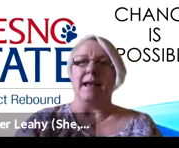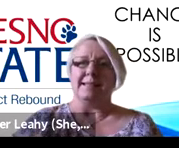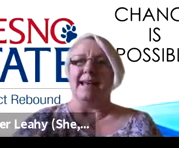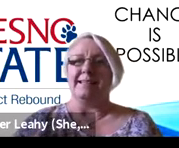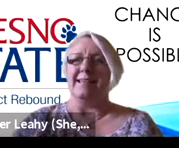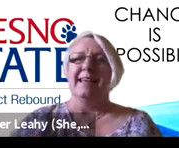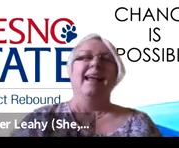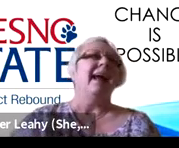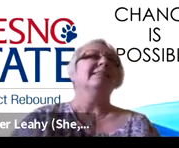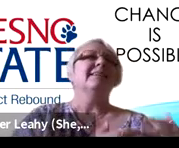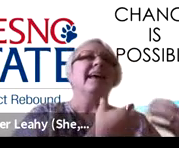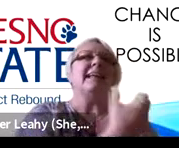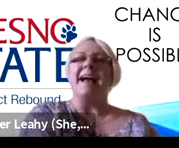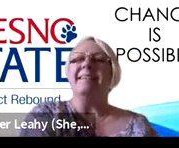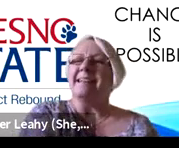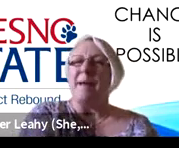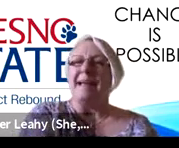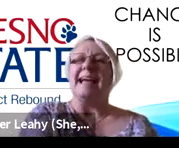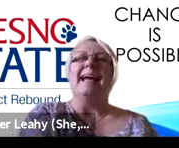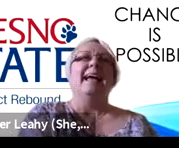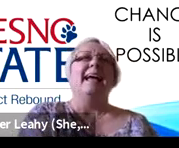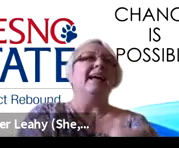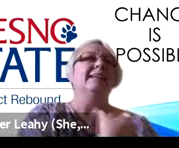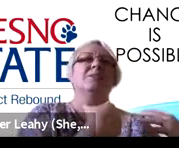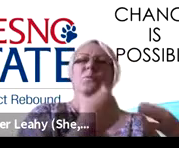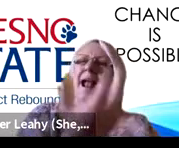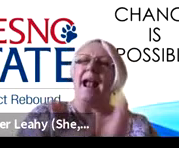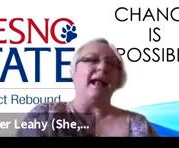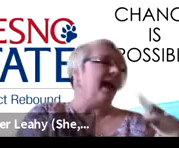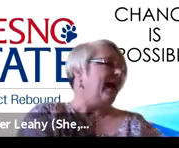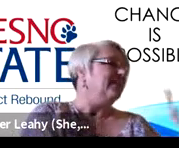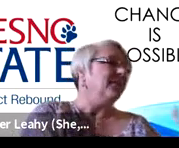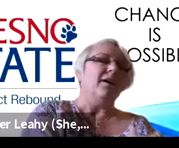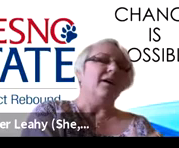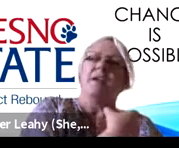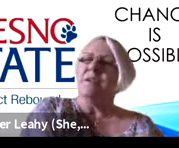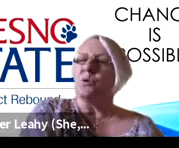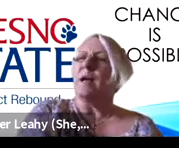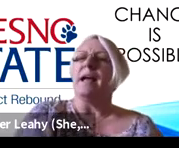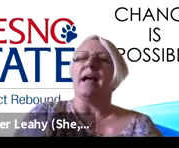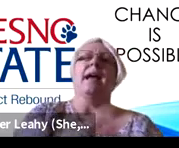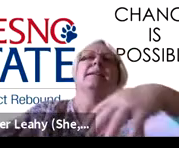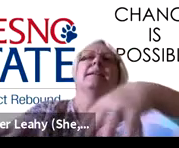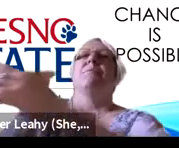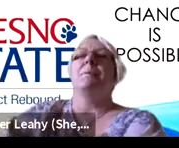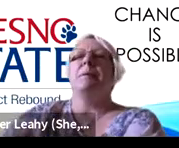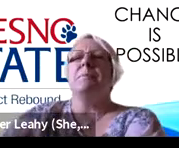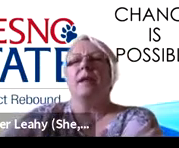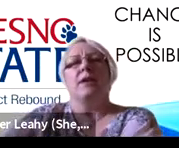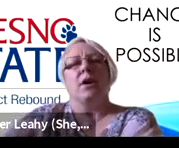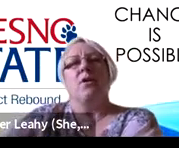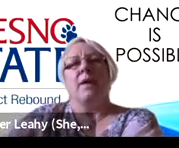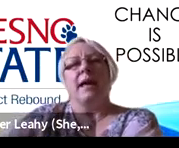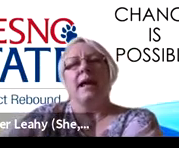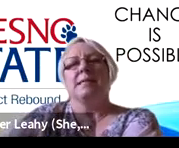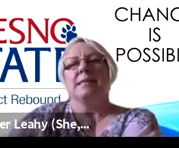amazing asset, and Alex Banda, and Ray, and Victoria, and the people that